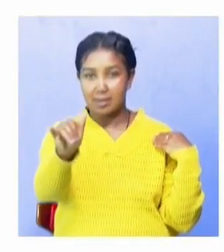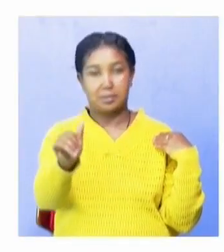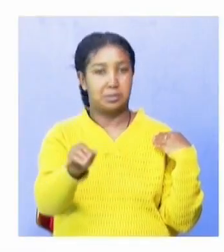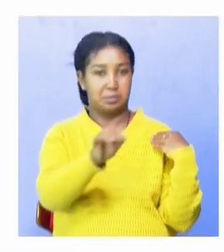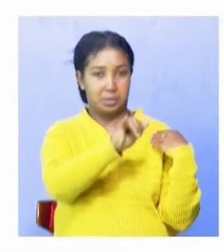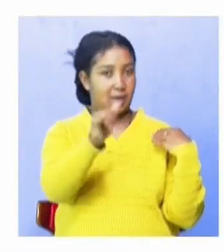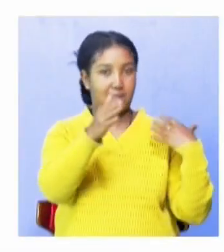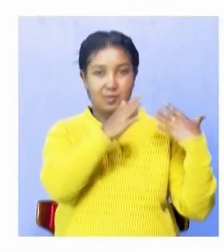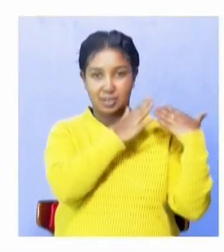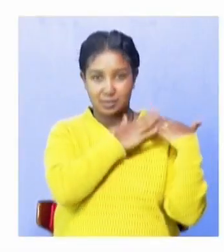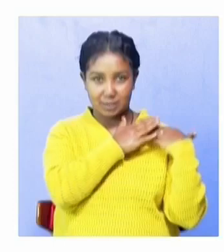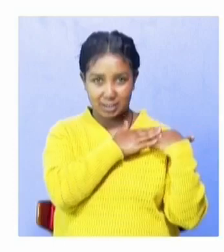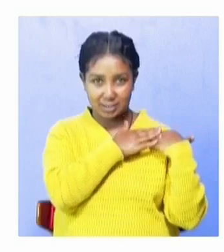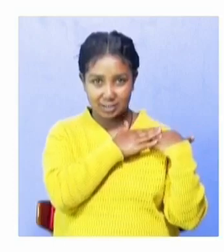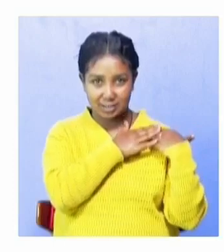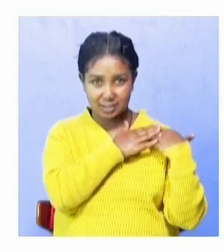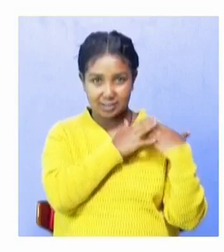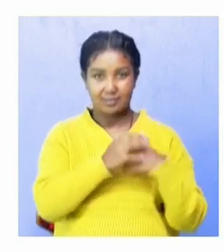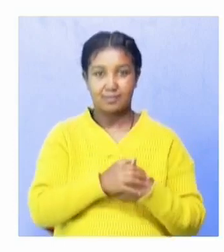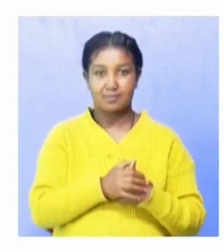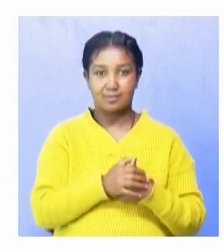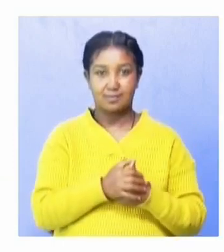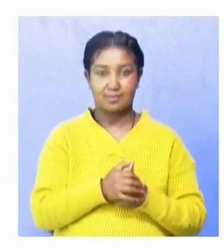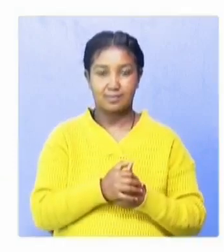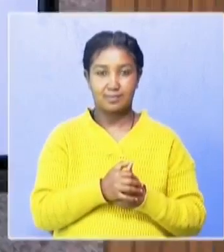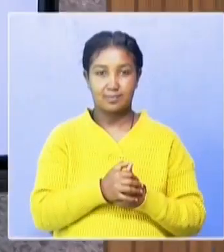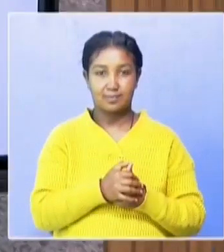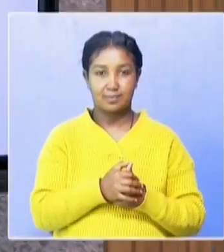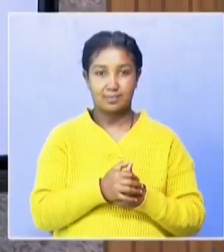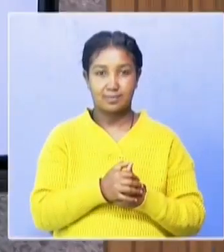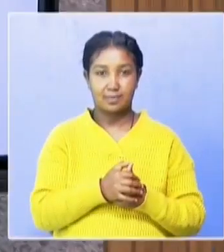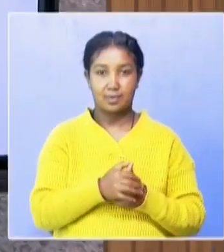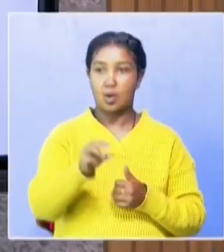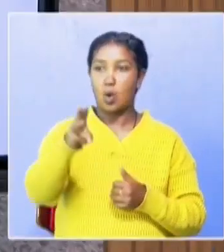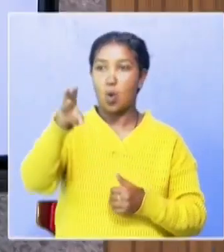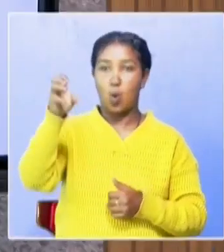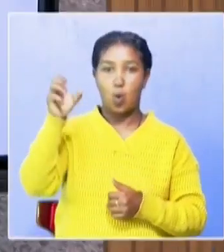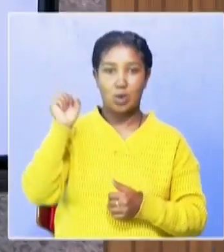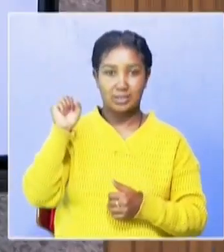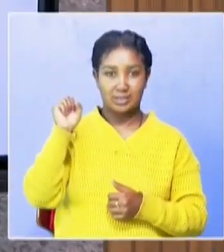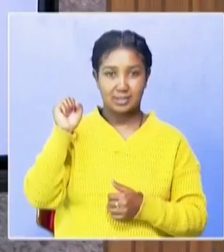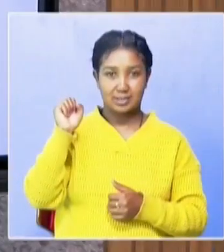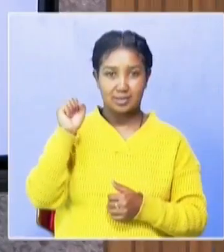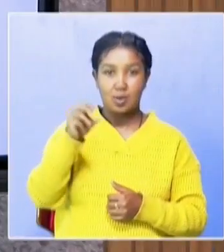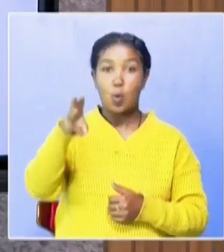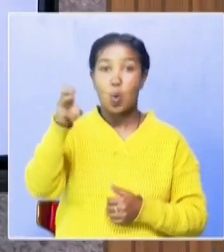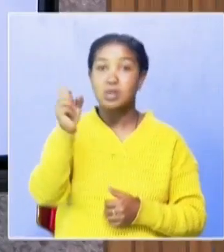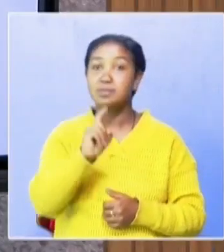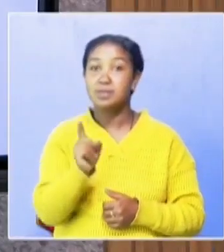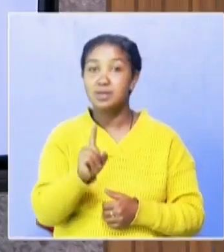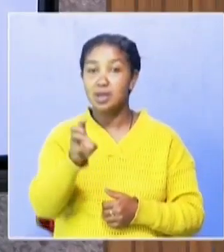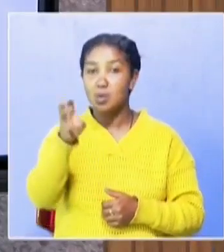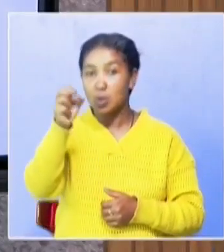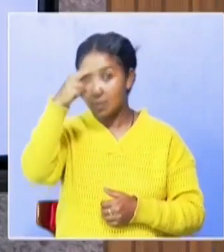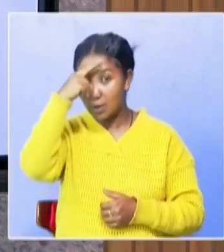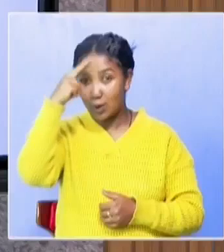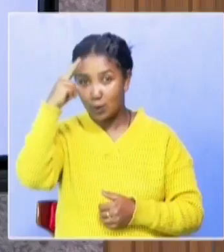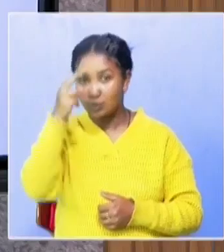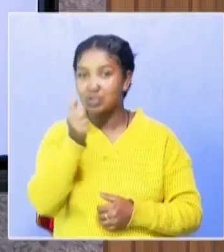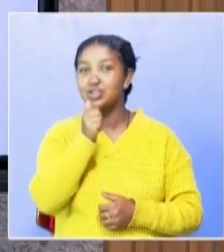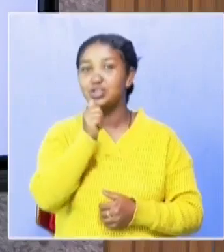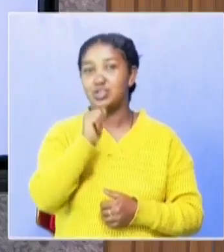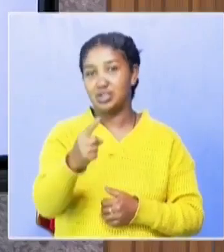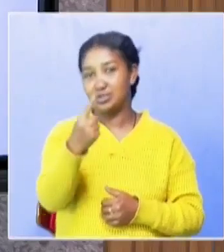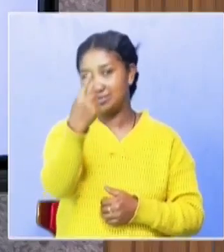also the subject. Come on here. We use was here because she